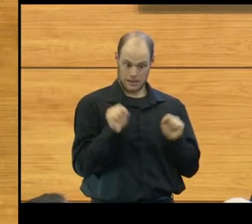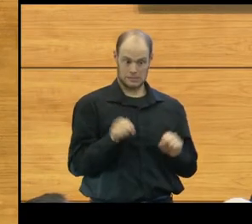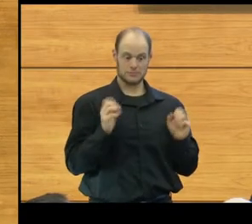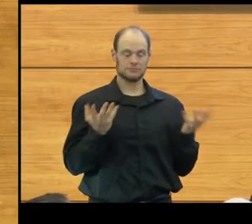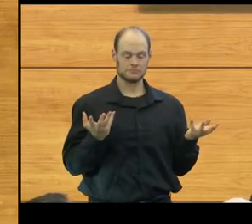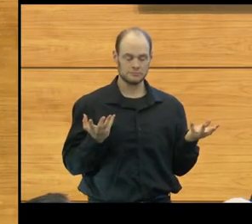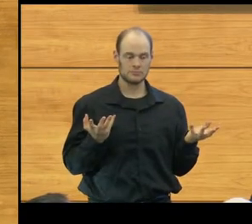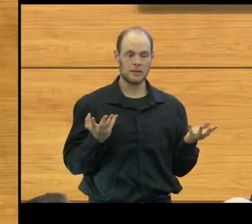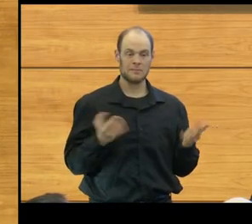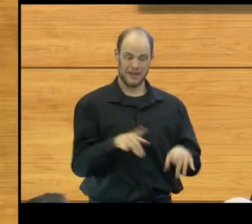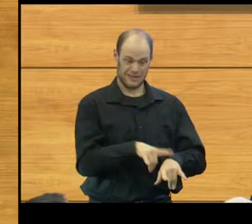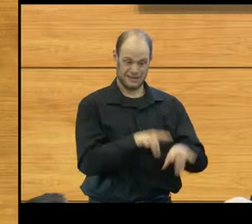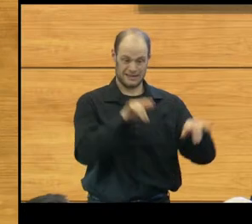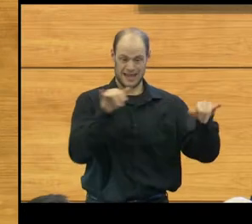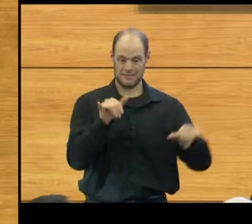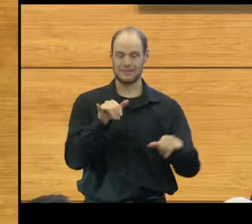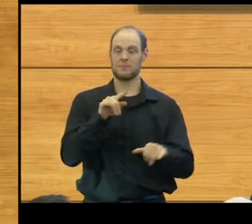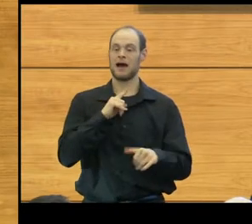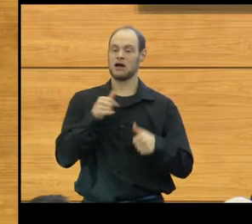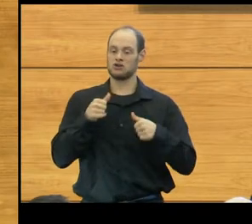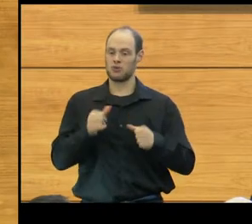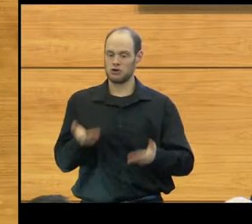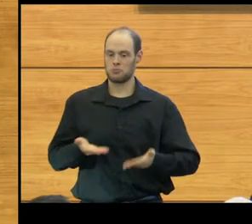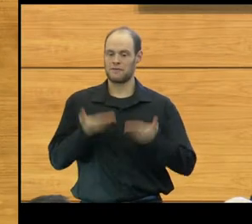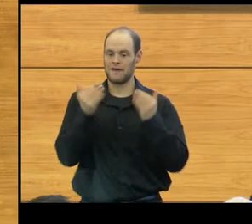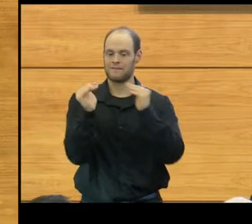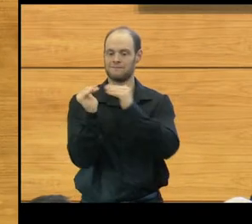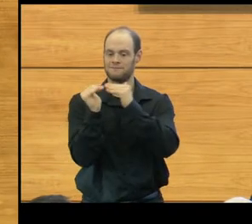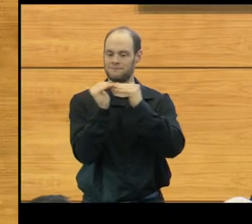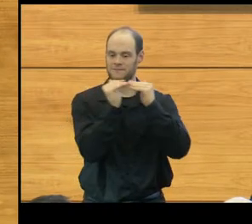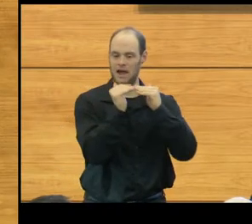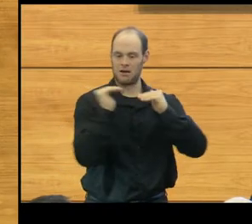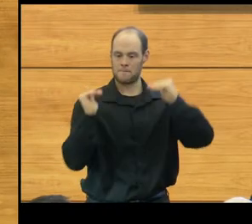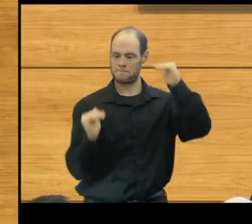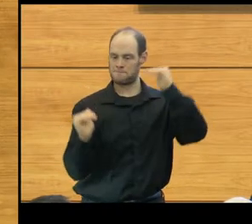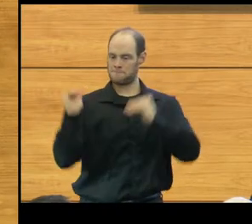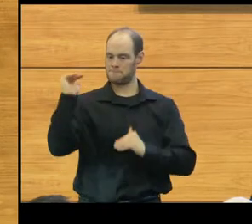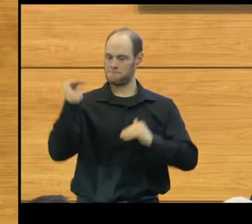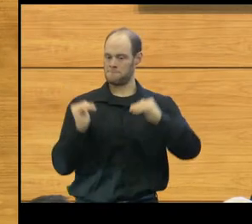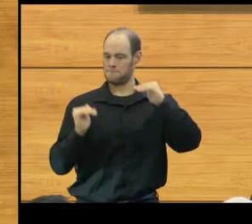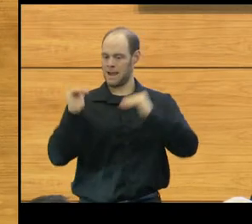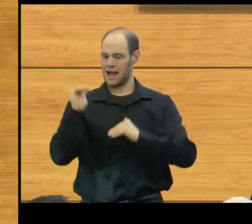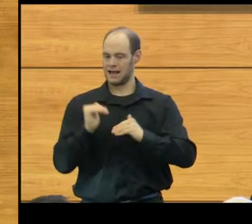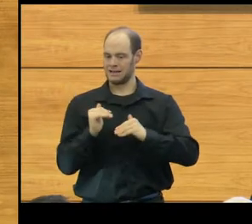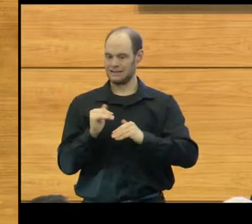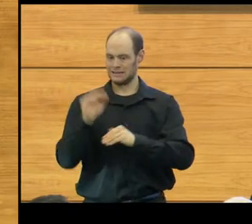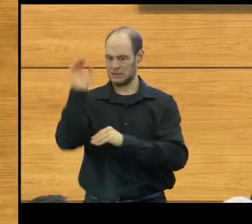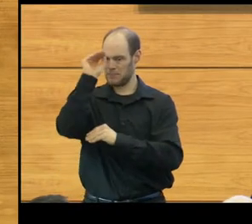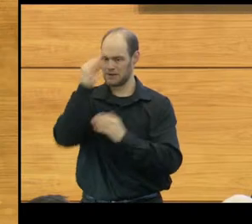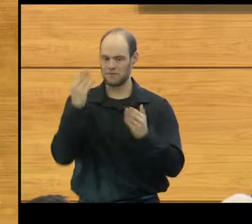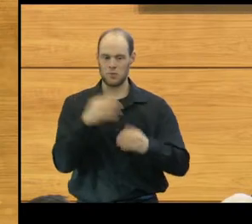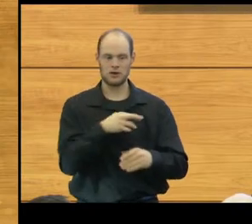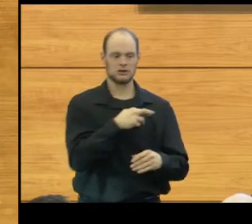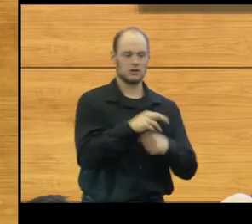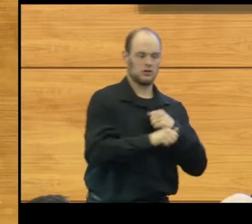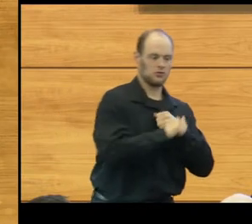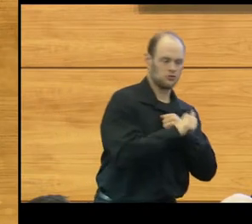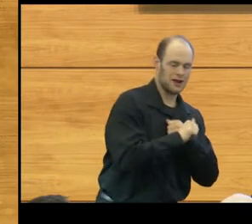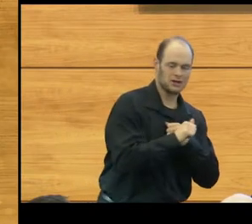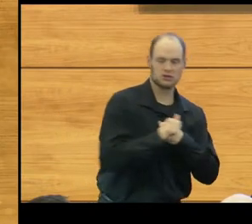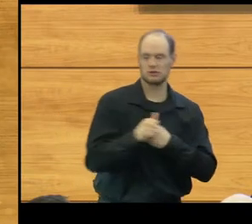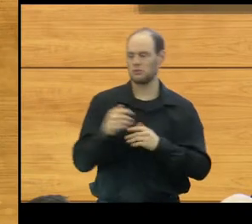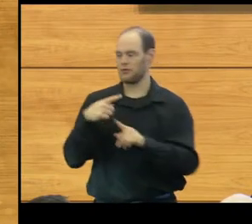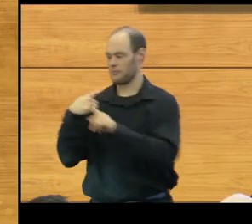be, but to make sure that I've tried to provide a fair and balanced assessment of what the risk, benefit, and